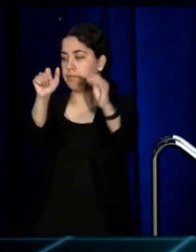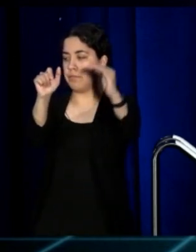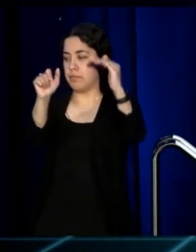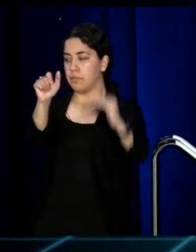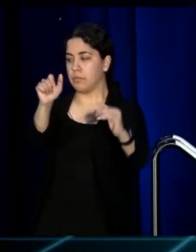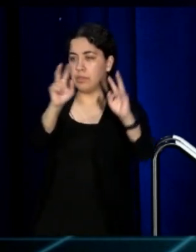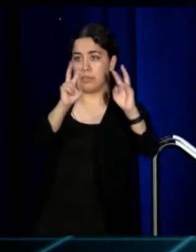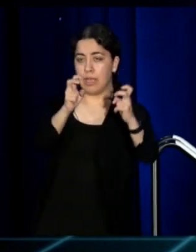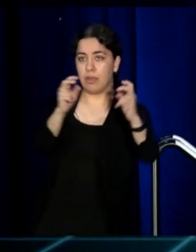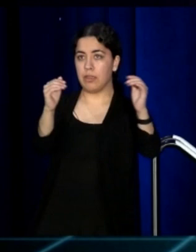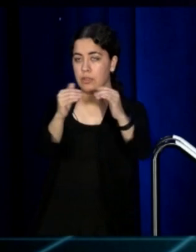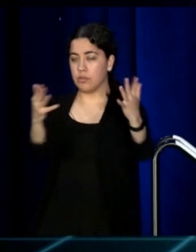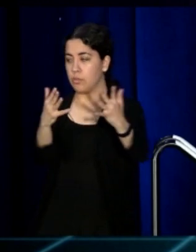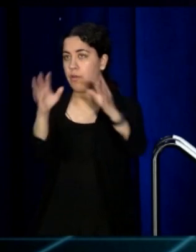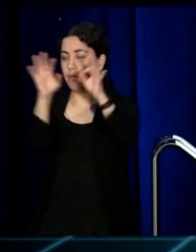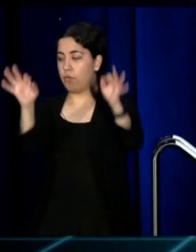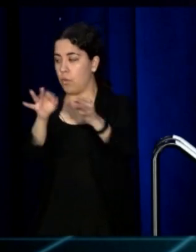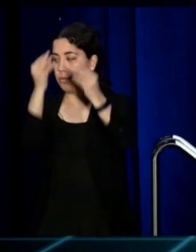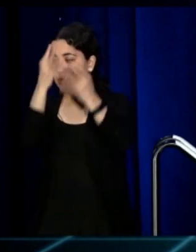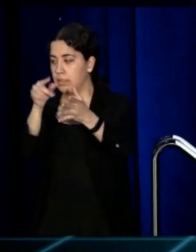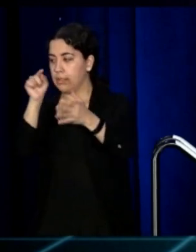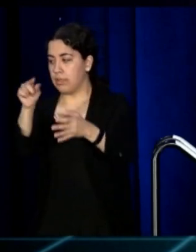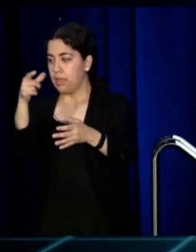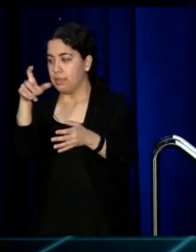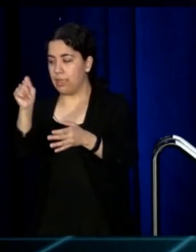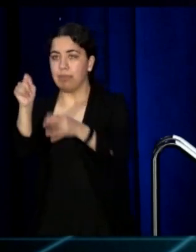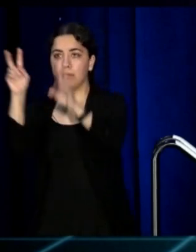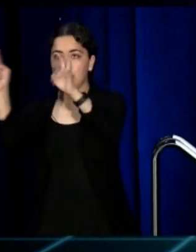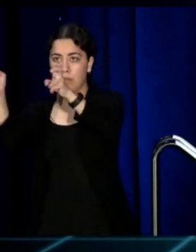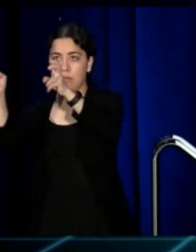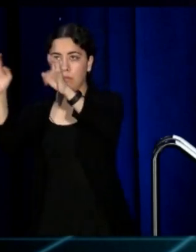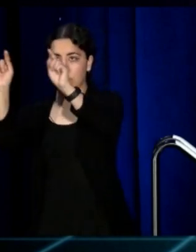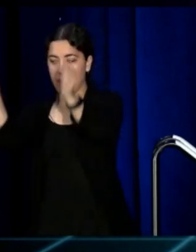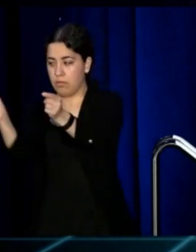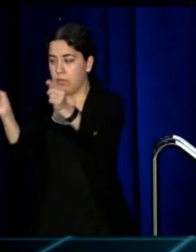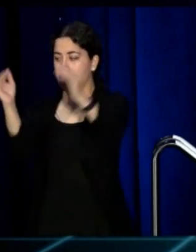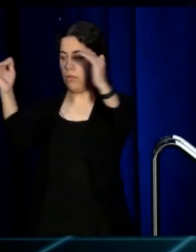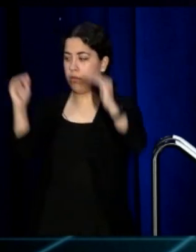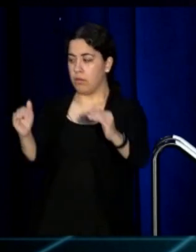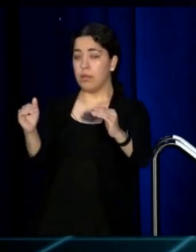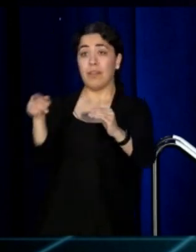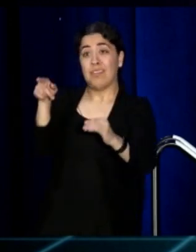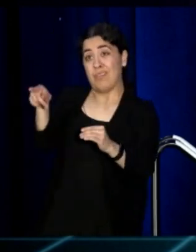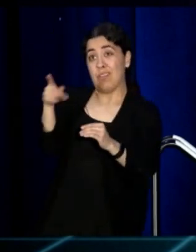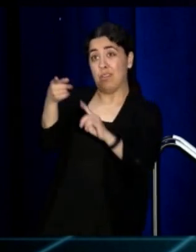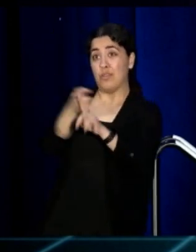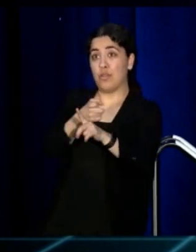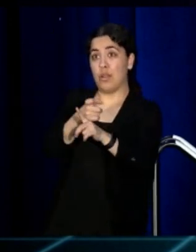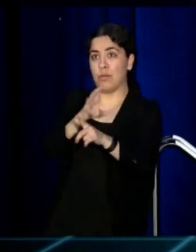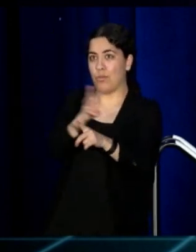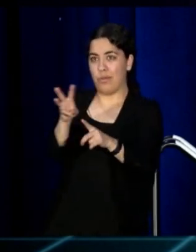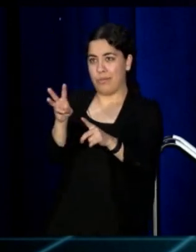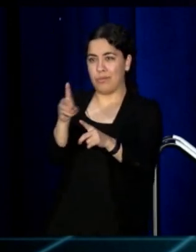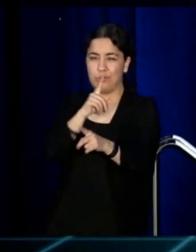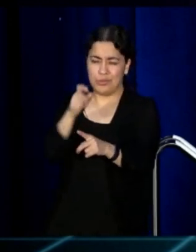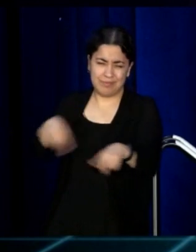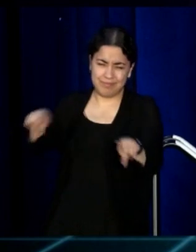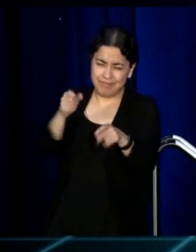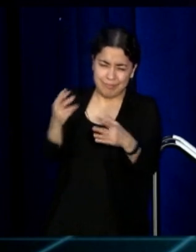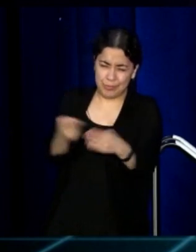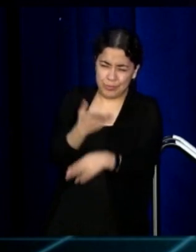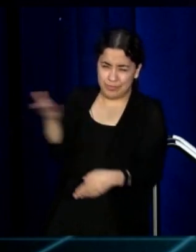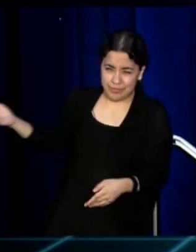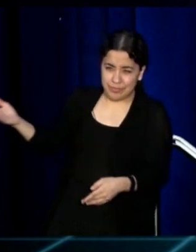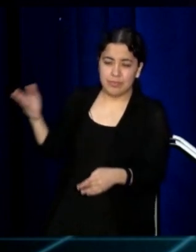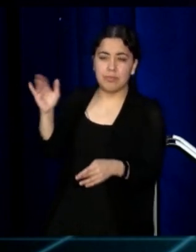form data.get title. This is an interface that's straight from the browser. I'm sure a lot of you have used this, but this is kind of how we